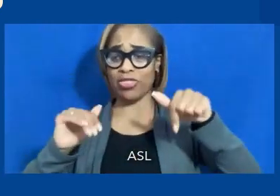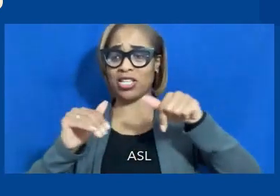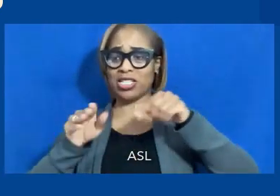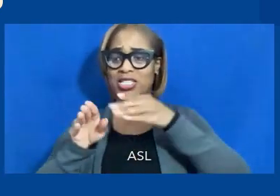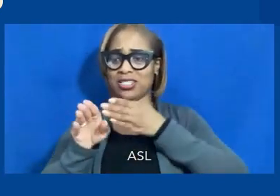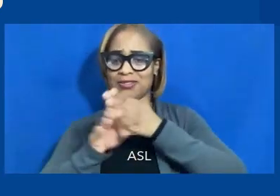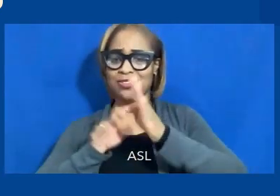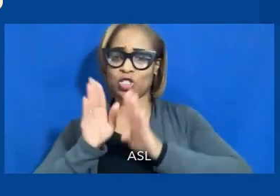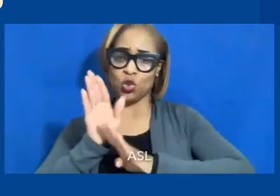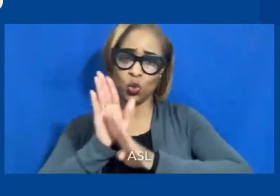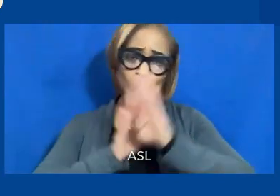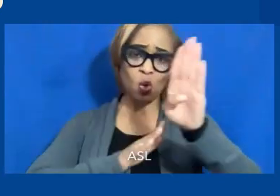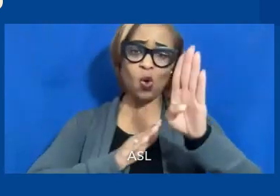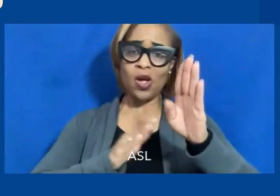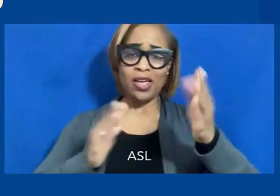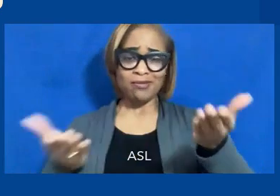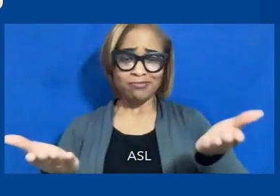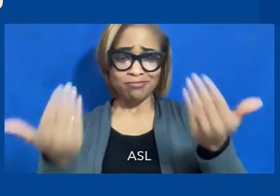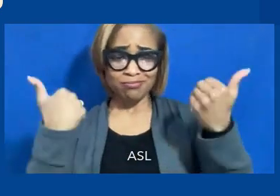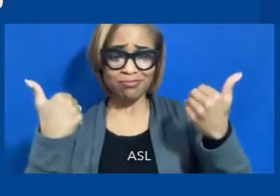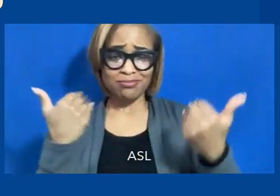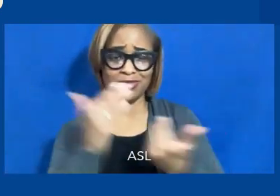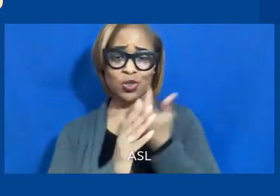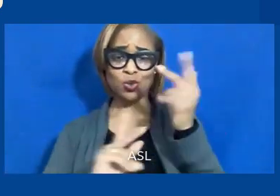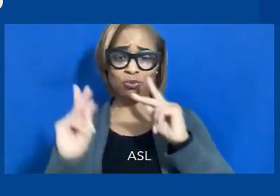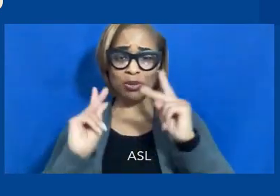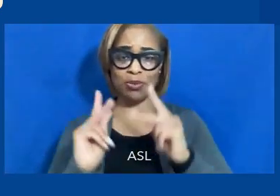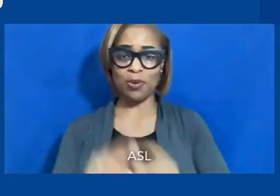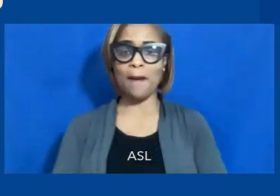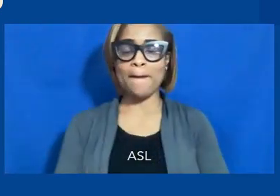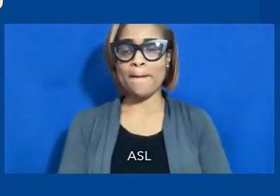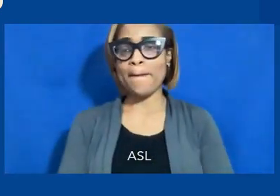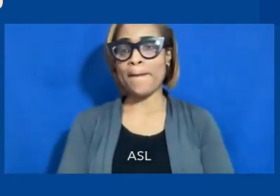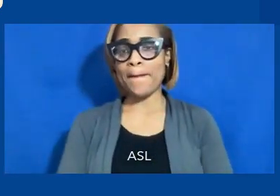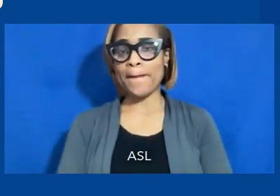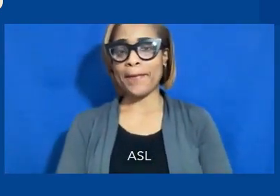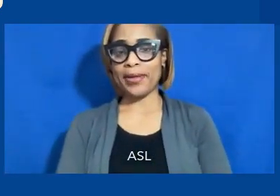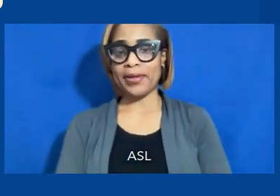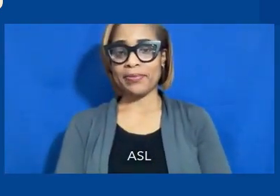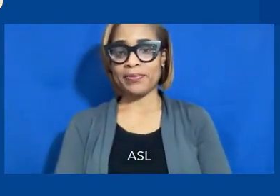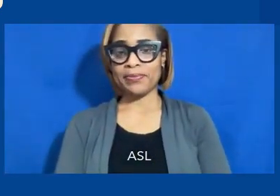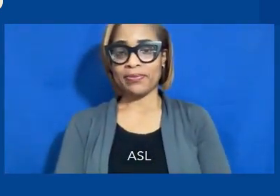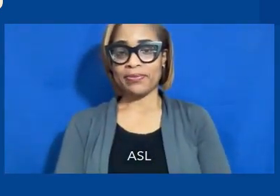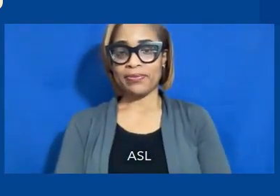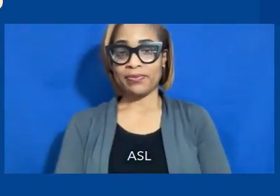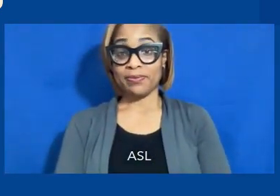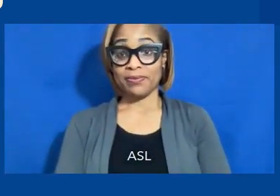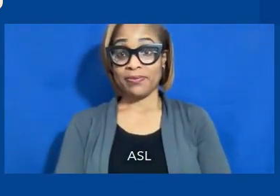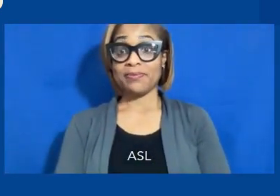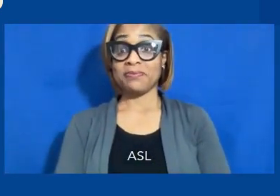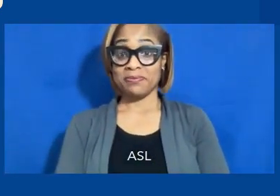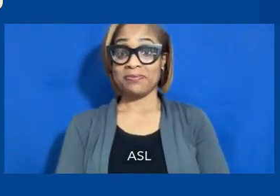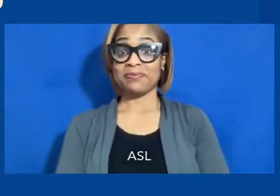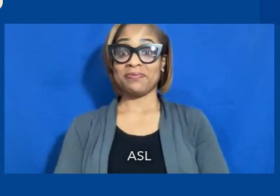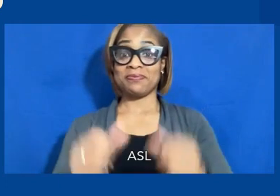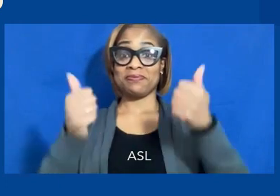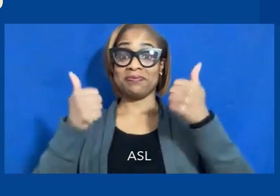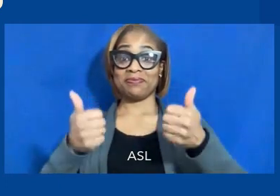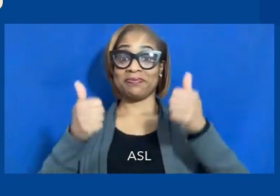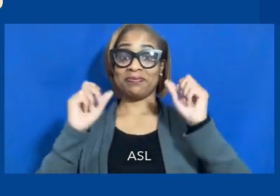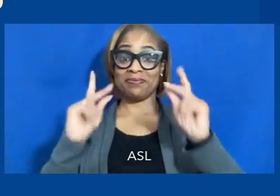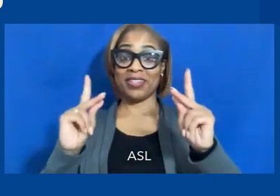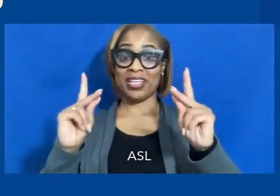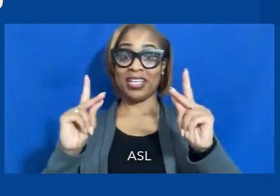spaces at the table for new people. Wonderful. Great. I